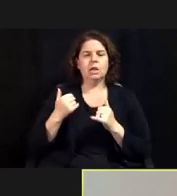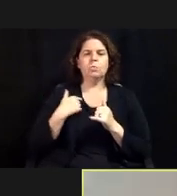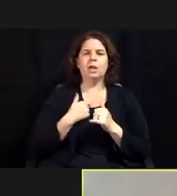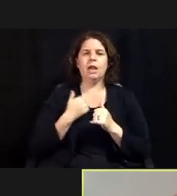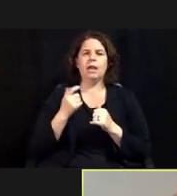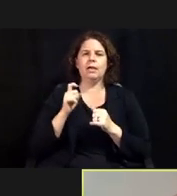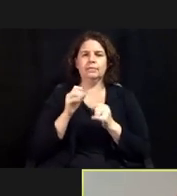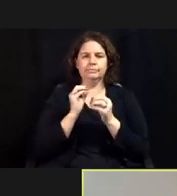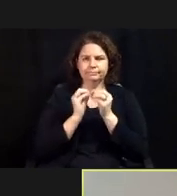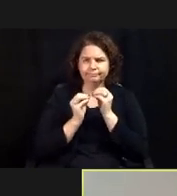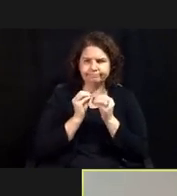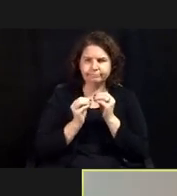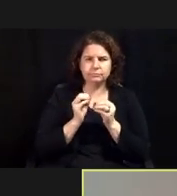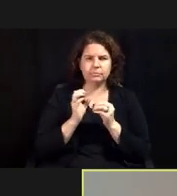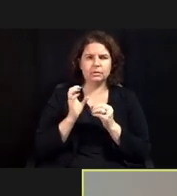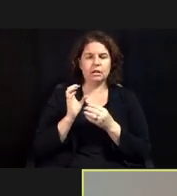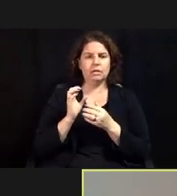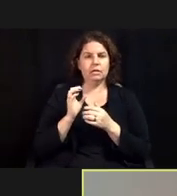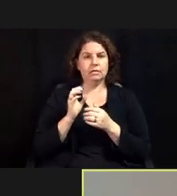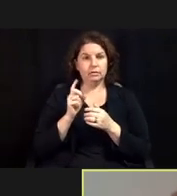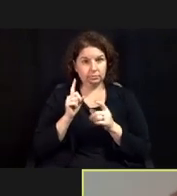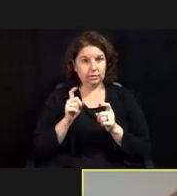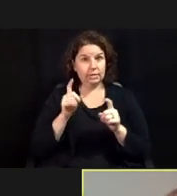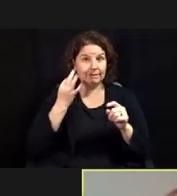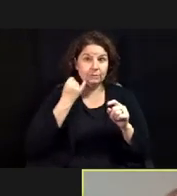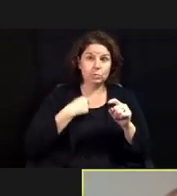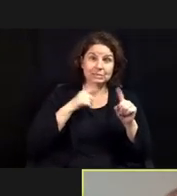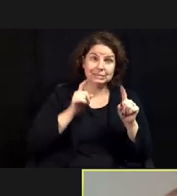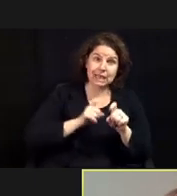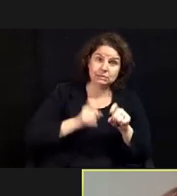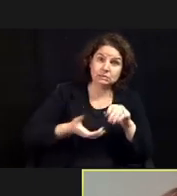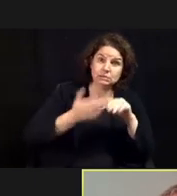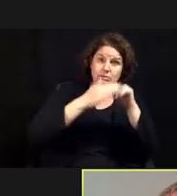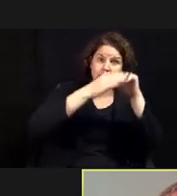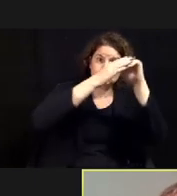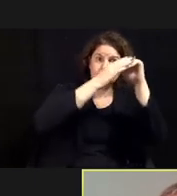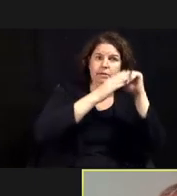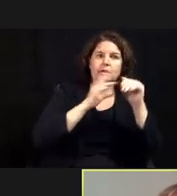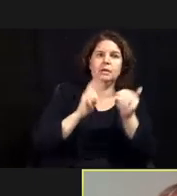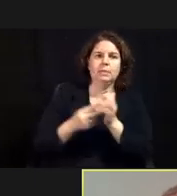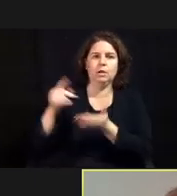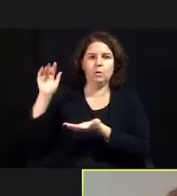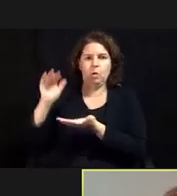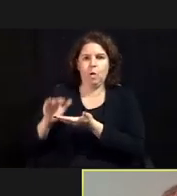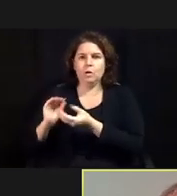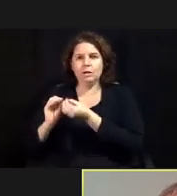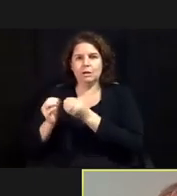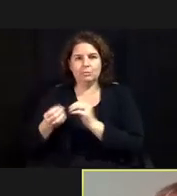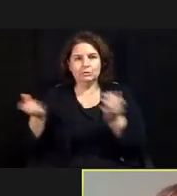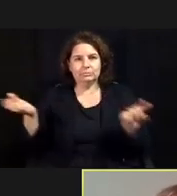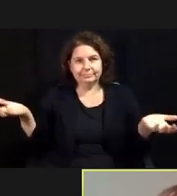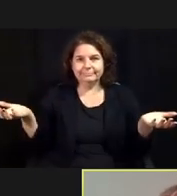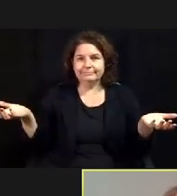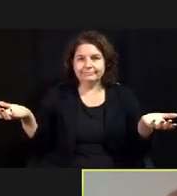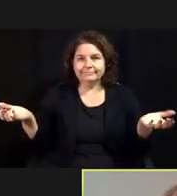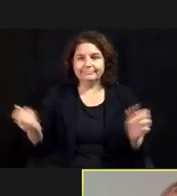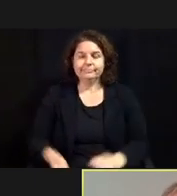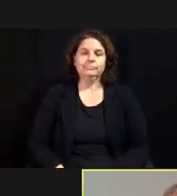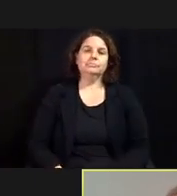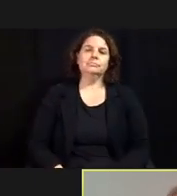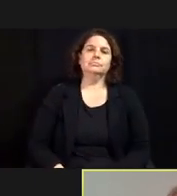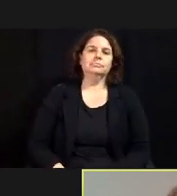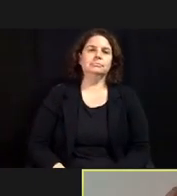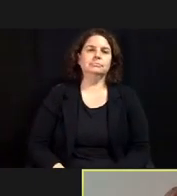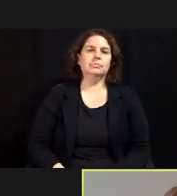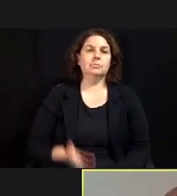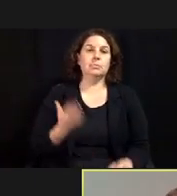more credit we get, we can actually get, they might adjust us down to beneath 7, even if our raw